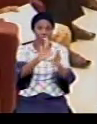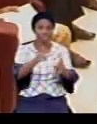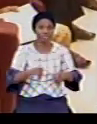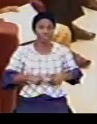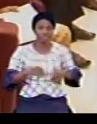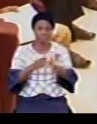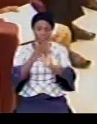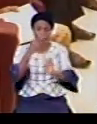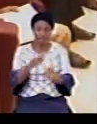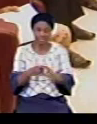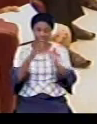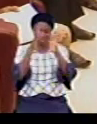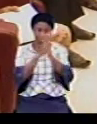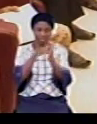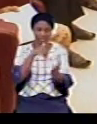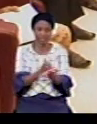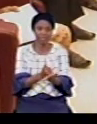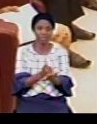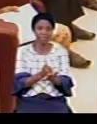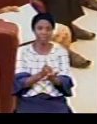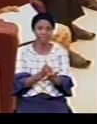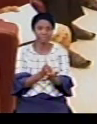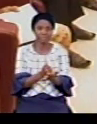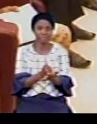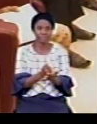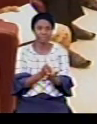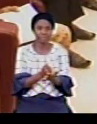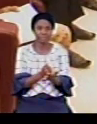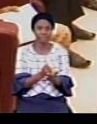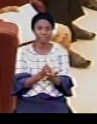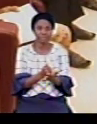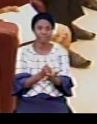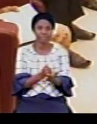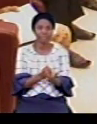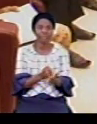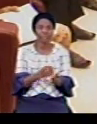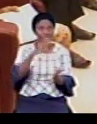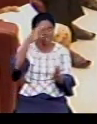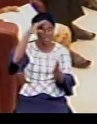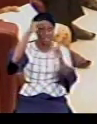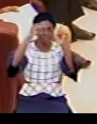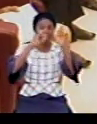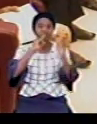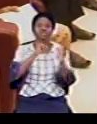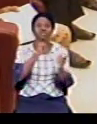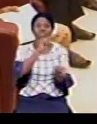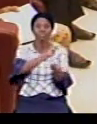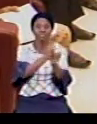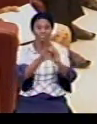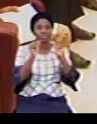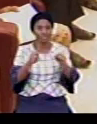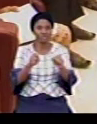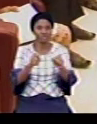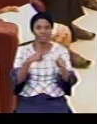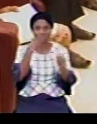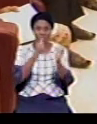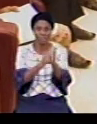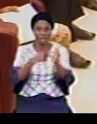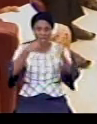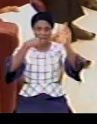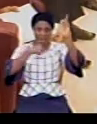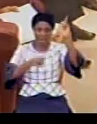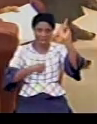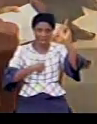name. Immutability of his witness, it's immutable, it's unchangeable. I am God, I